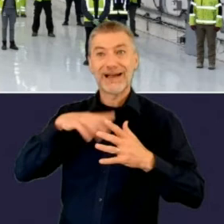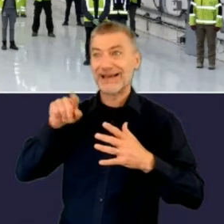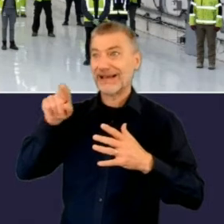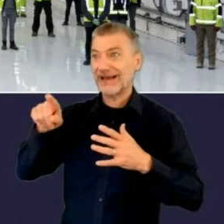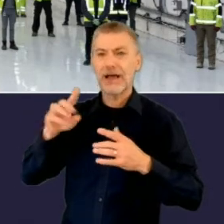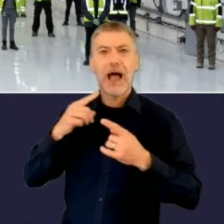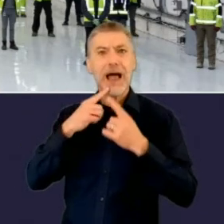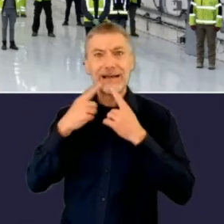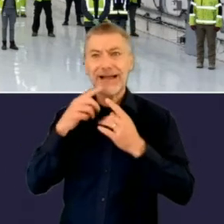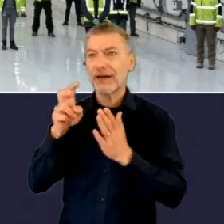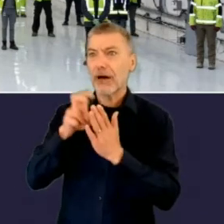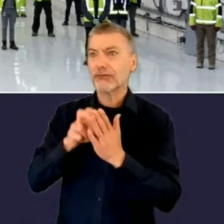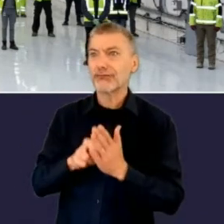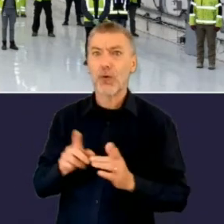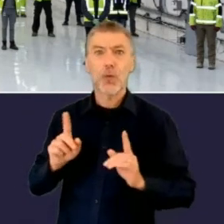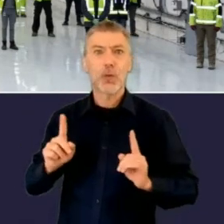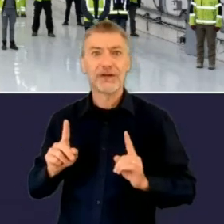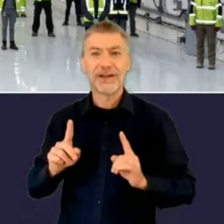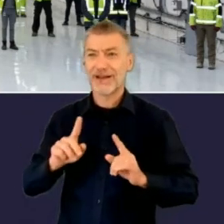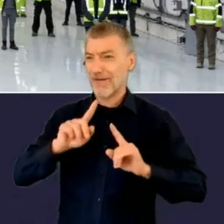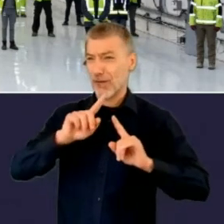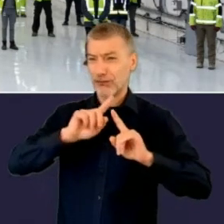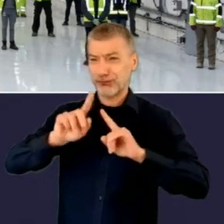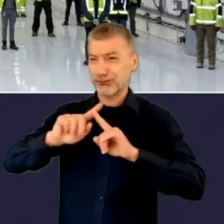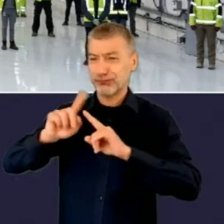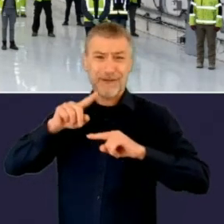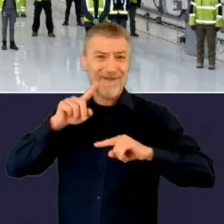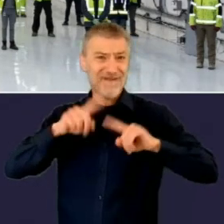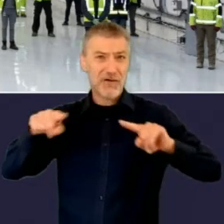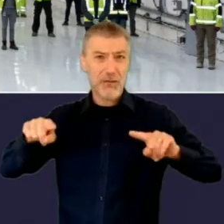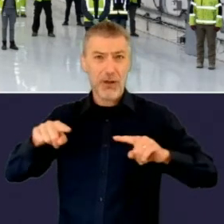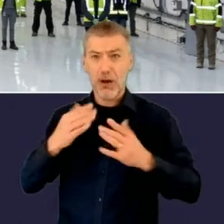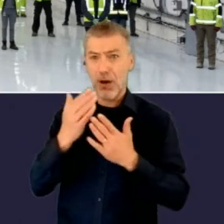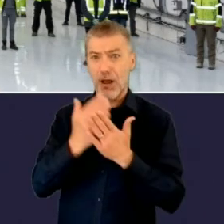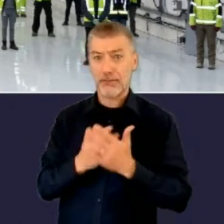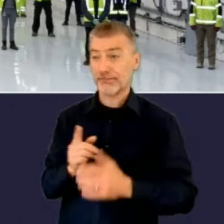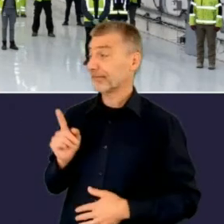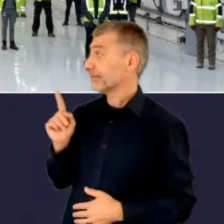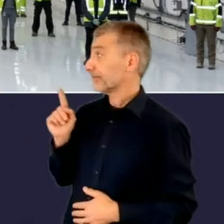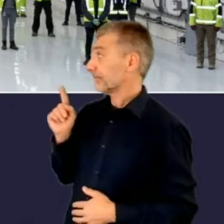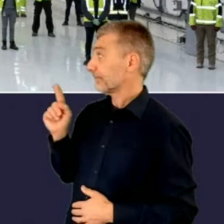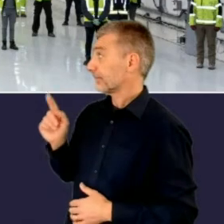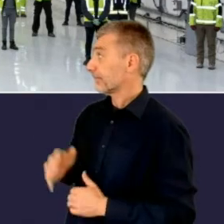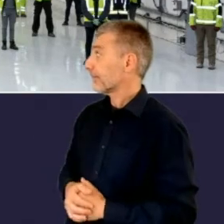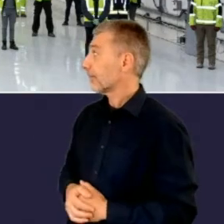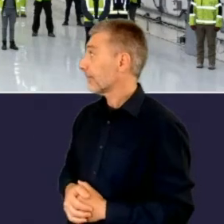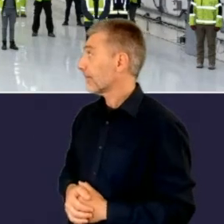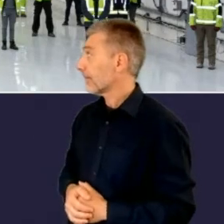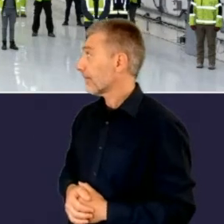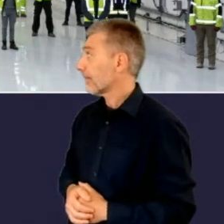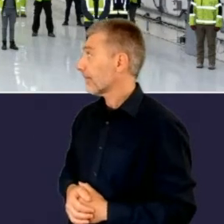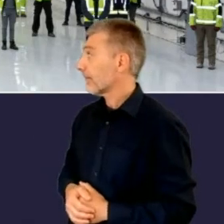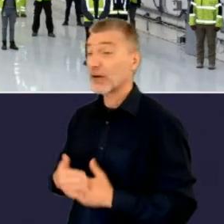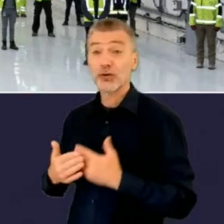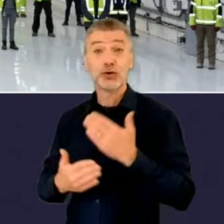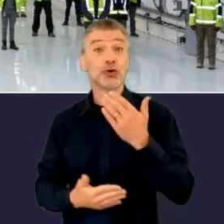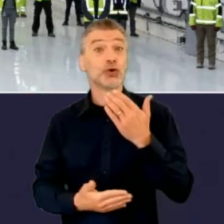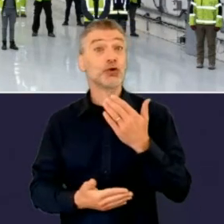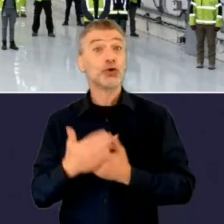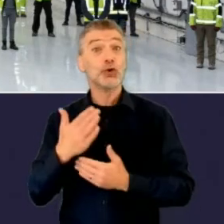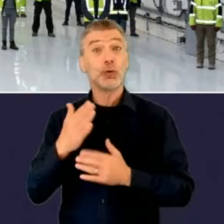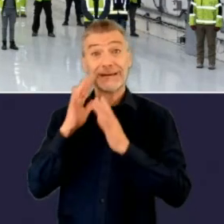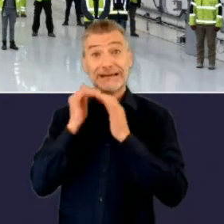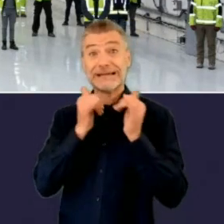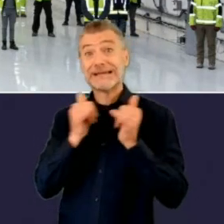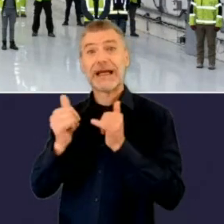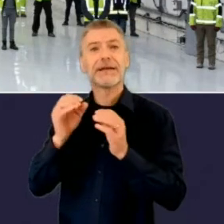other variables. So as you can see, the image currently displayed shows our brand new testbed 80, and currently fitted to it is